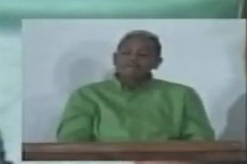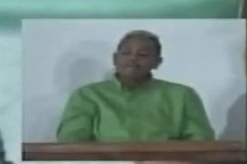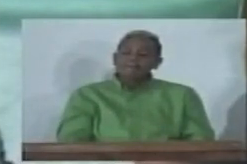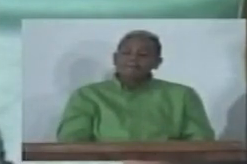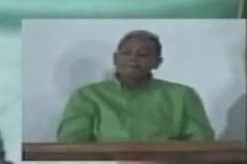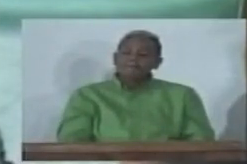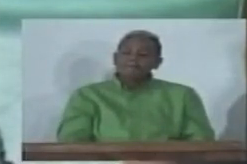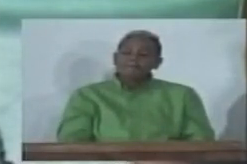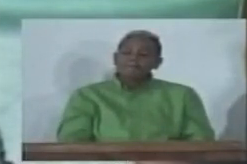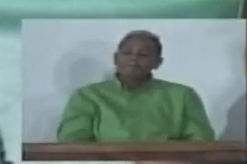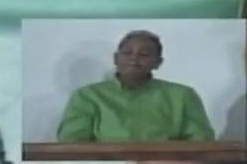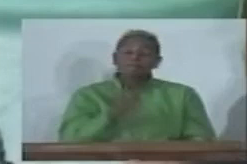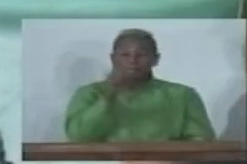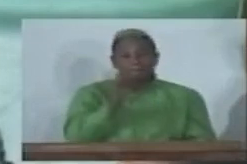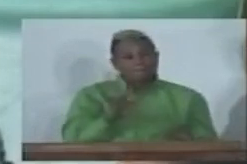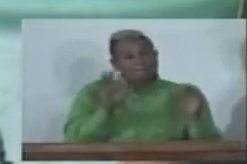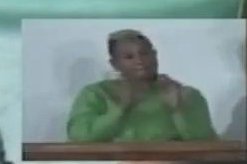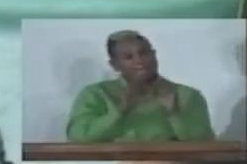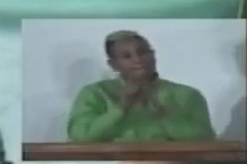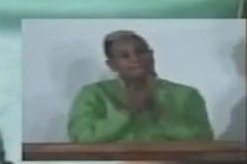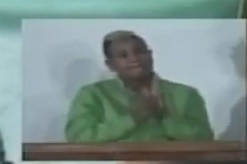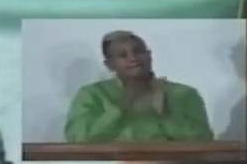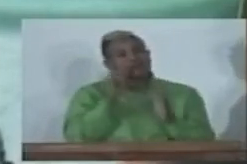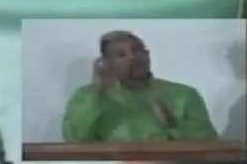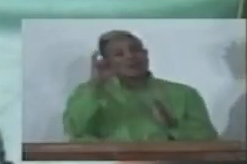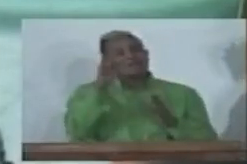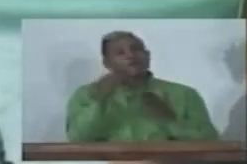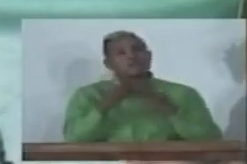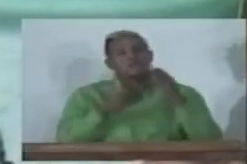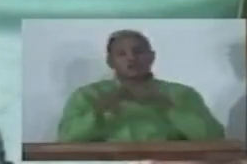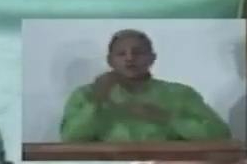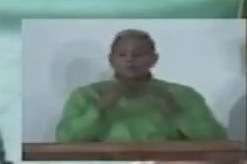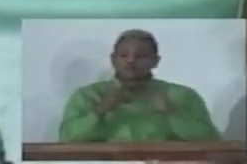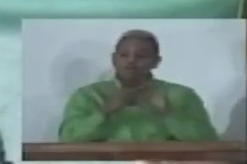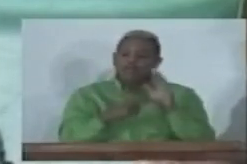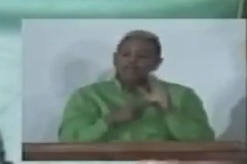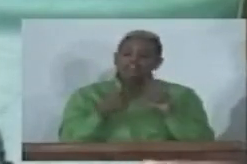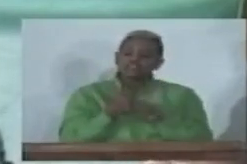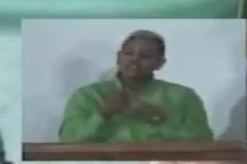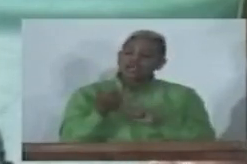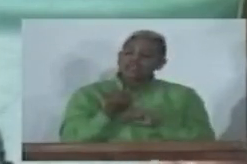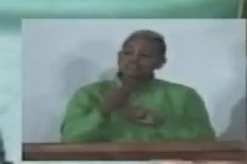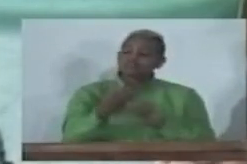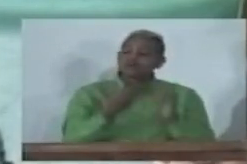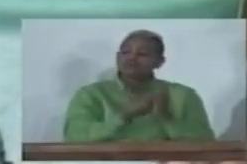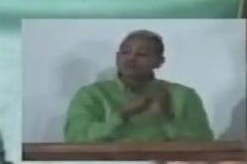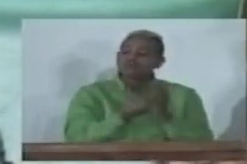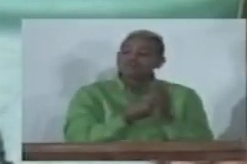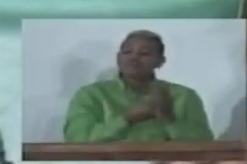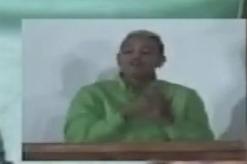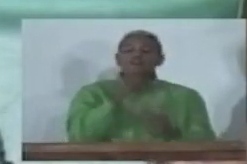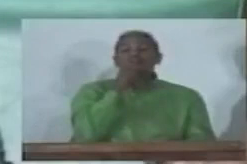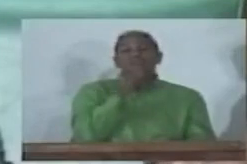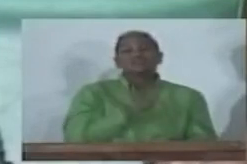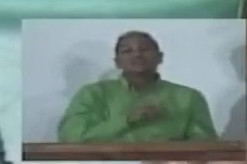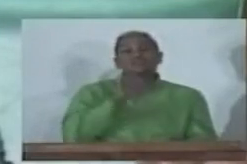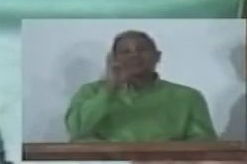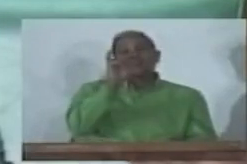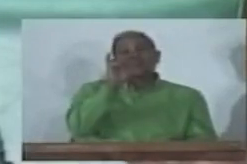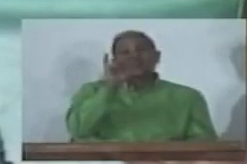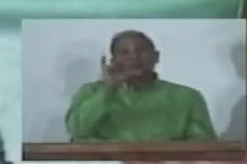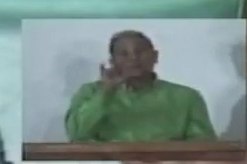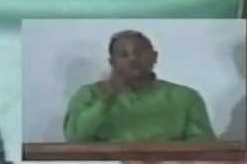the Airports Economic Regulation Expansion Fund, Norman Manley International